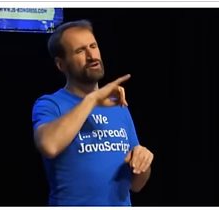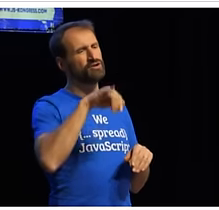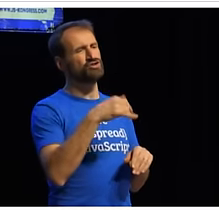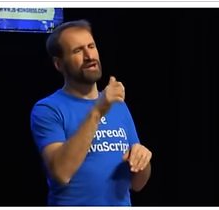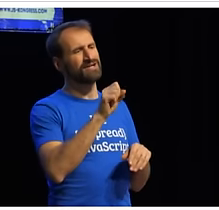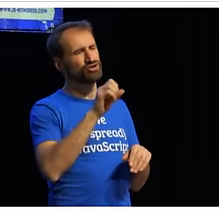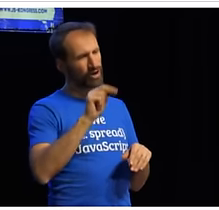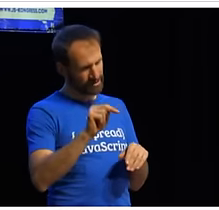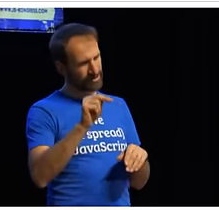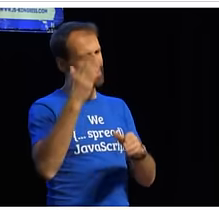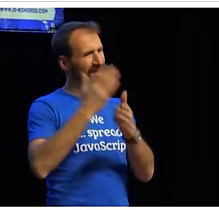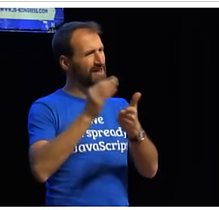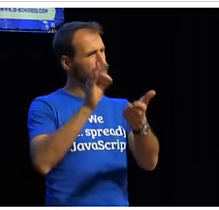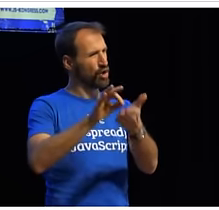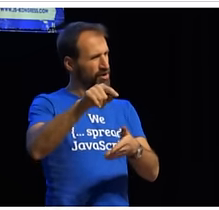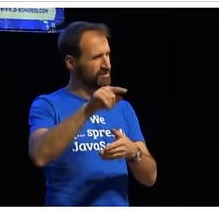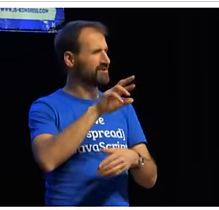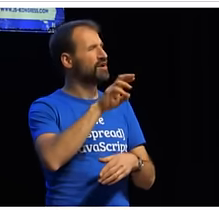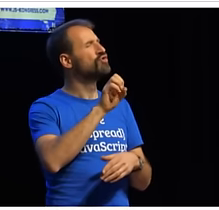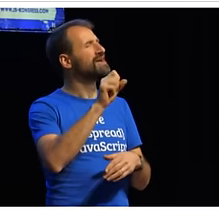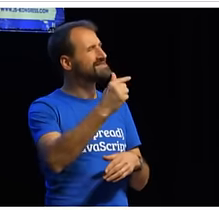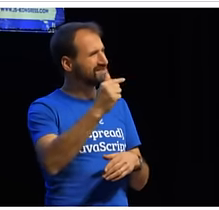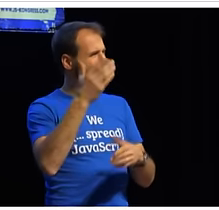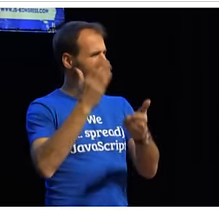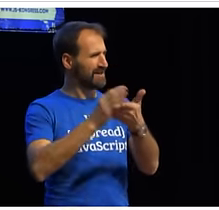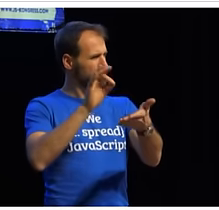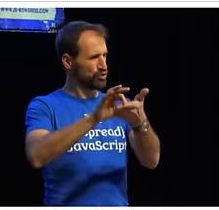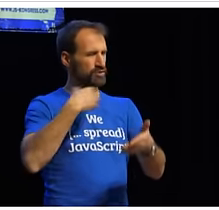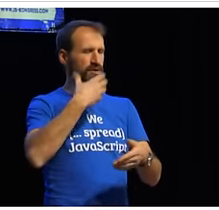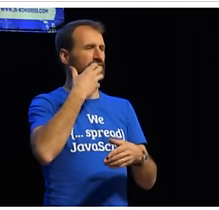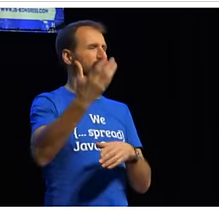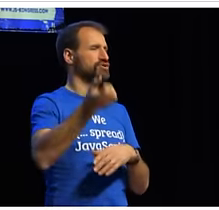endpoint. And therefore, I can use the